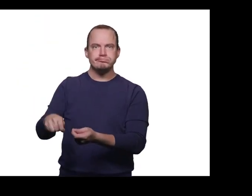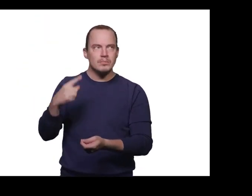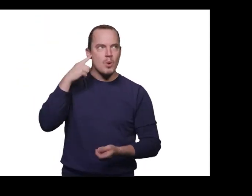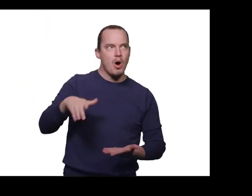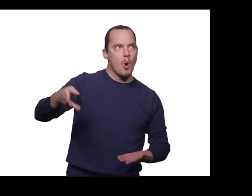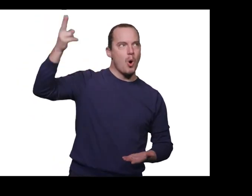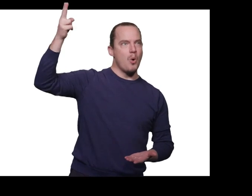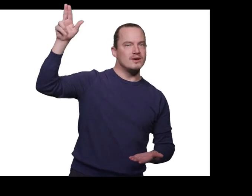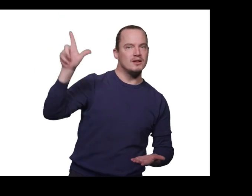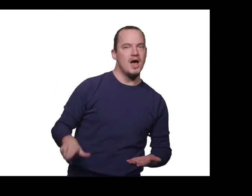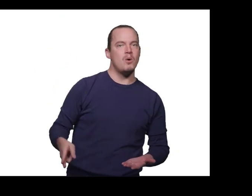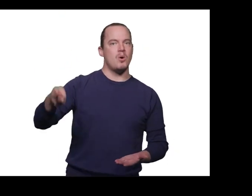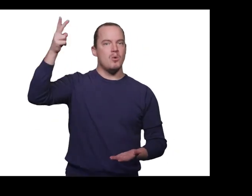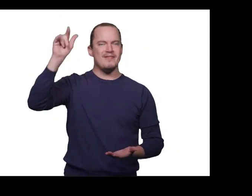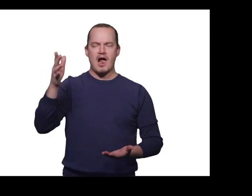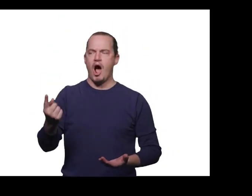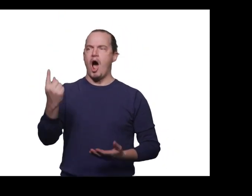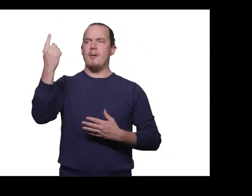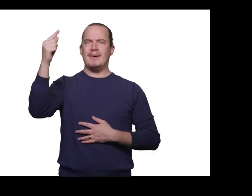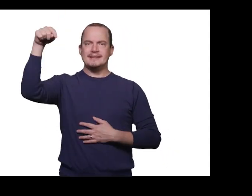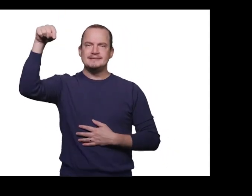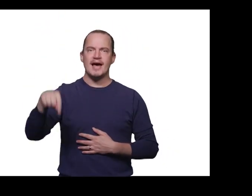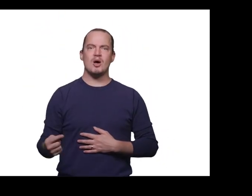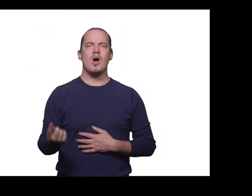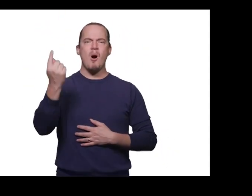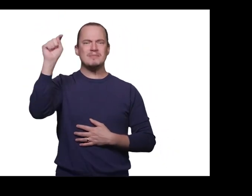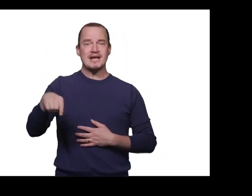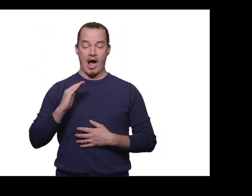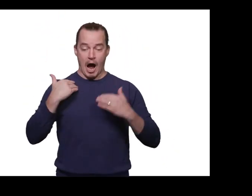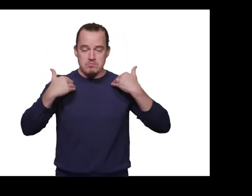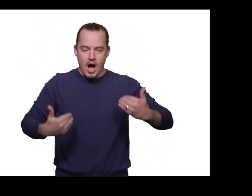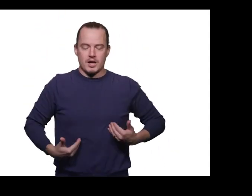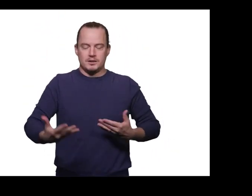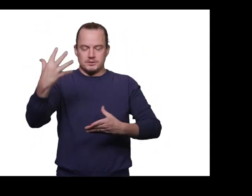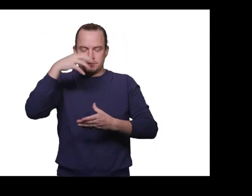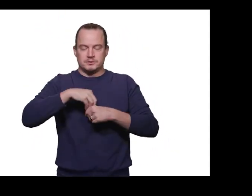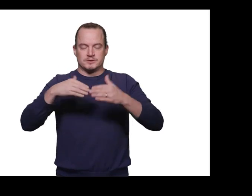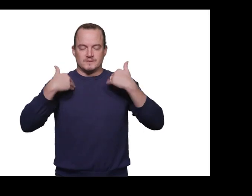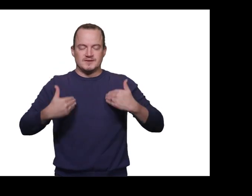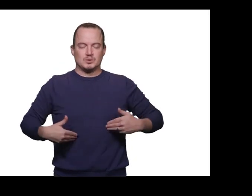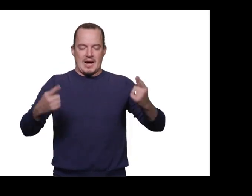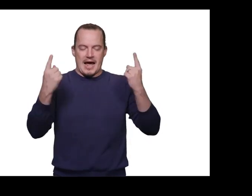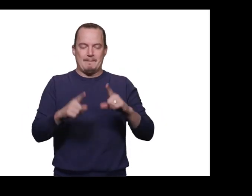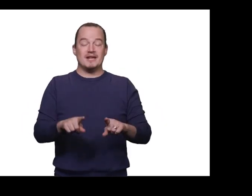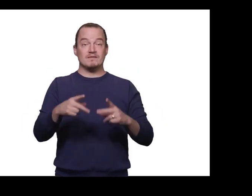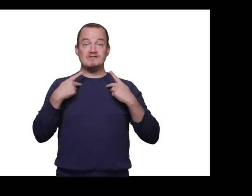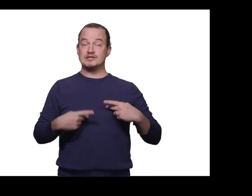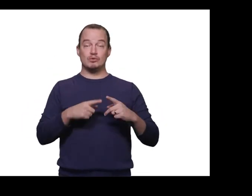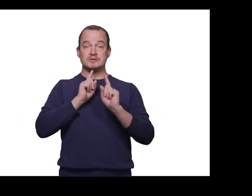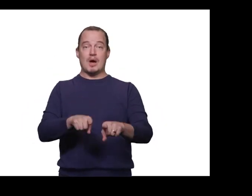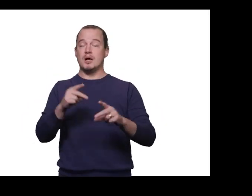up and down movement. When we're doing it with our own bodies, we've got that total